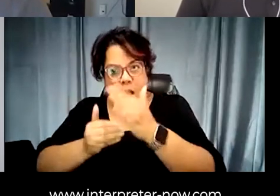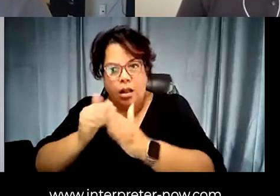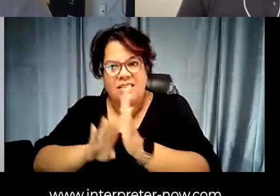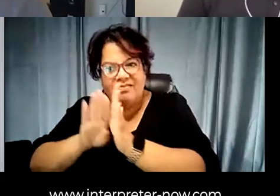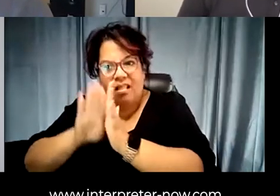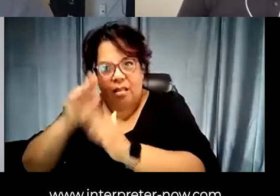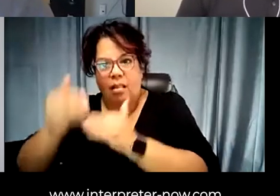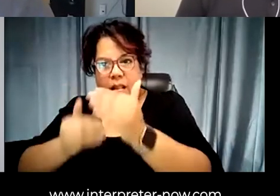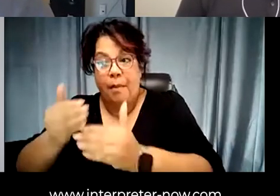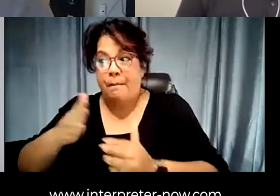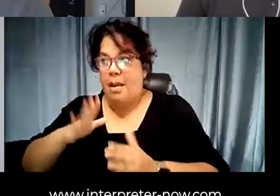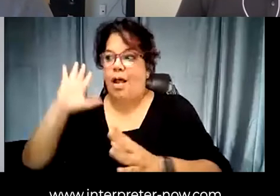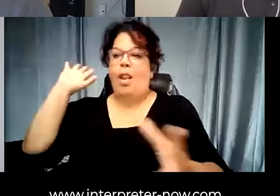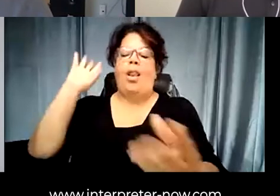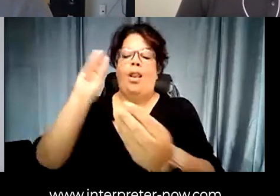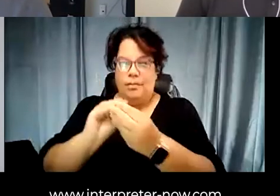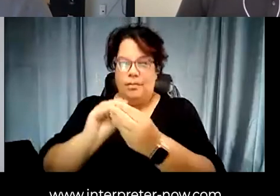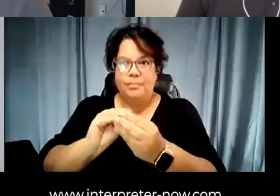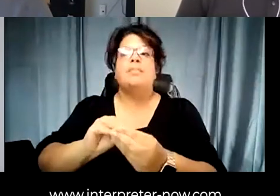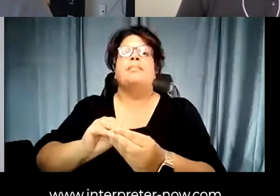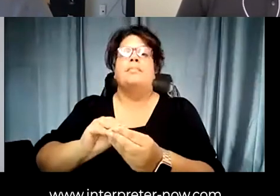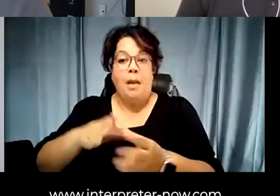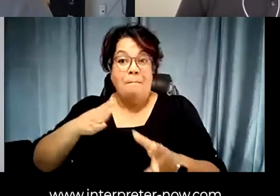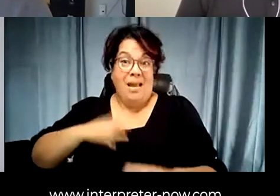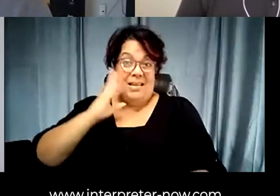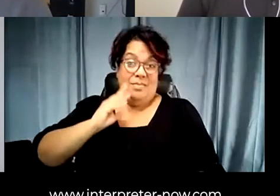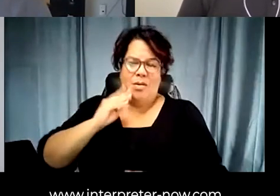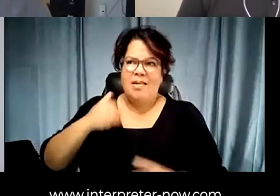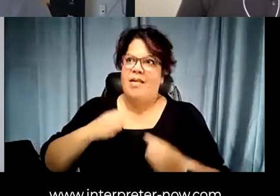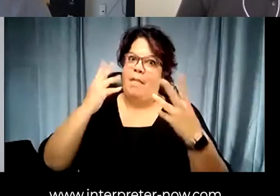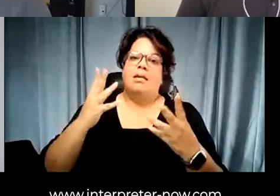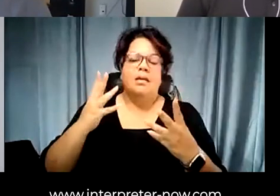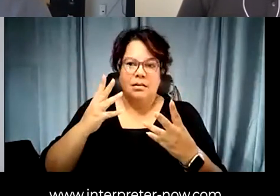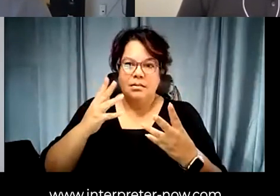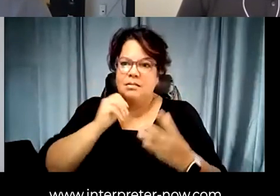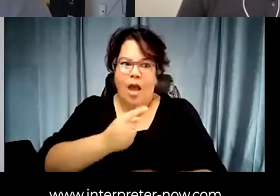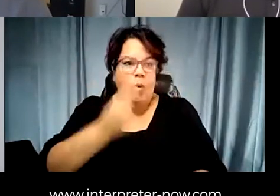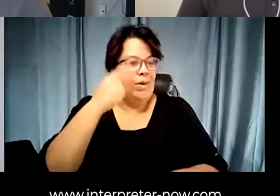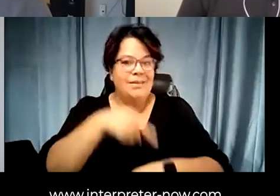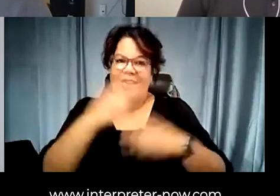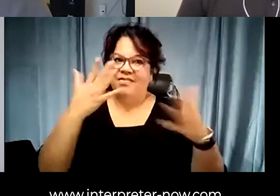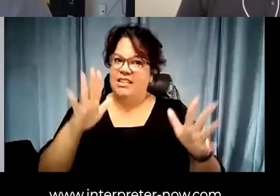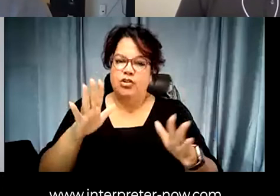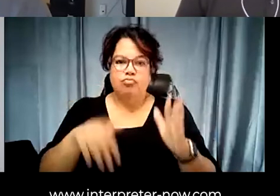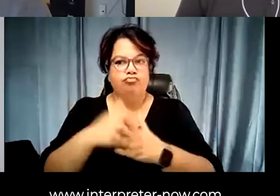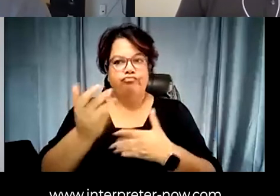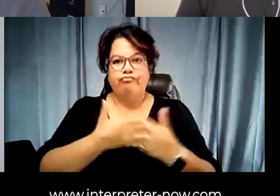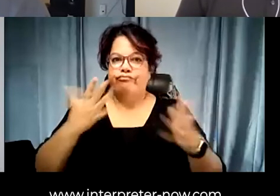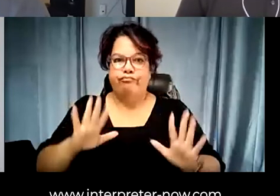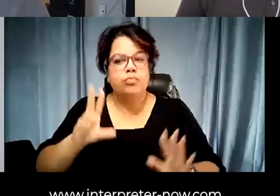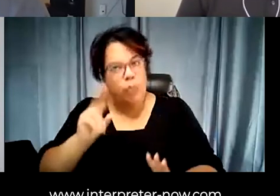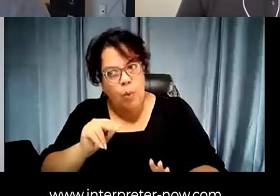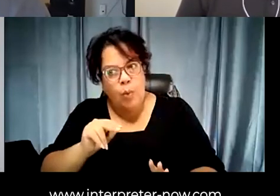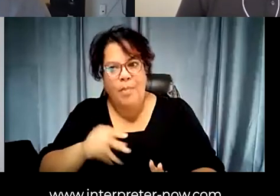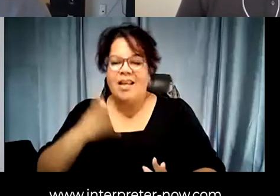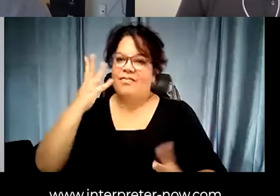personal experience of burnout, I had many, I would say, because this is not necessarily a one and done. So I've experienced